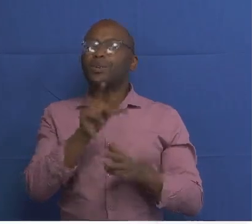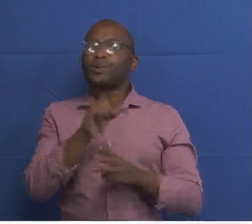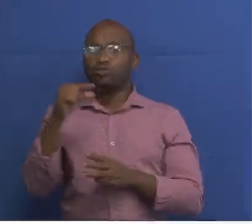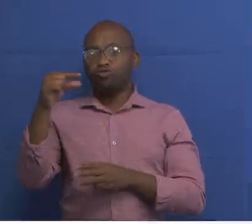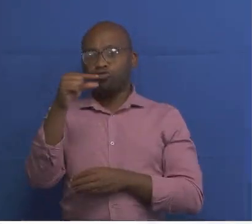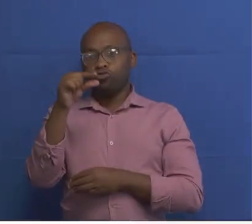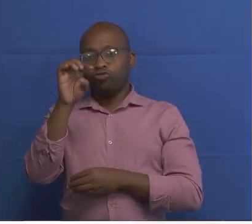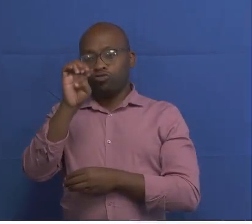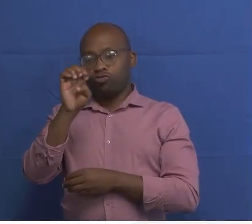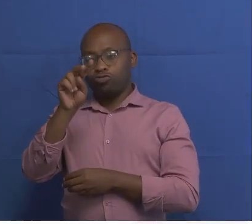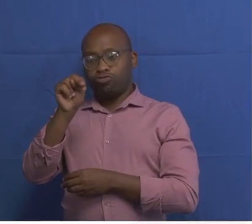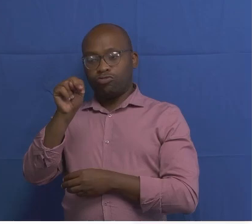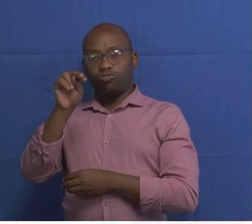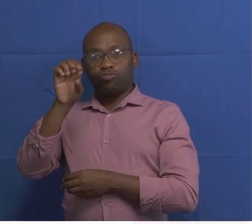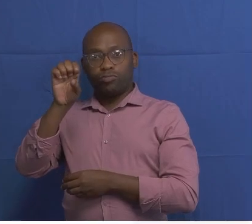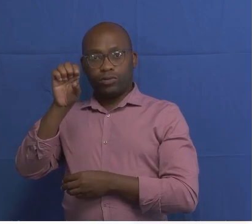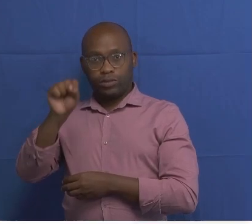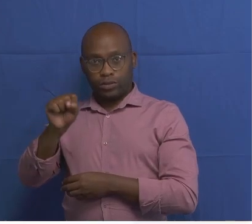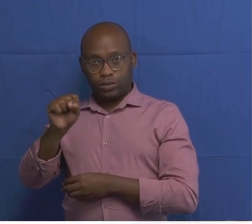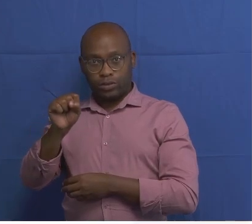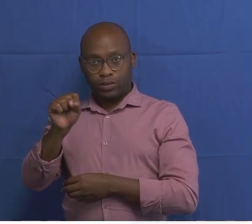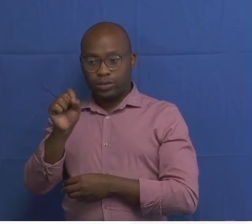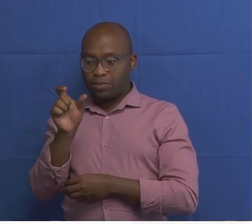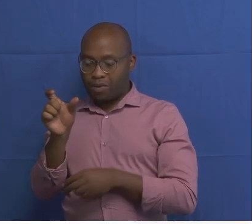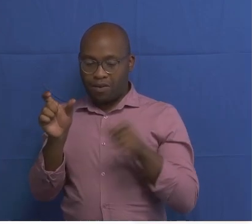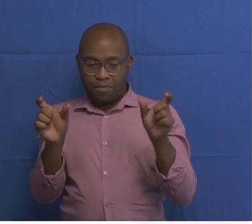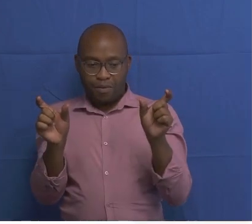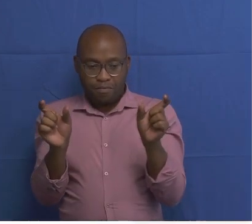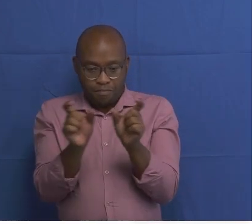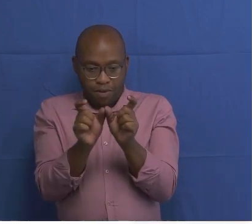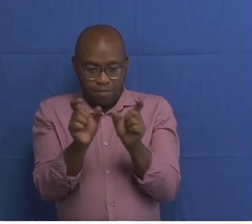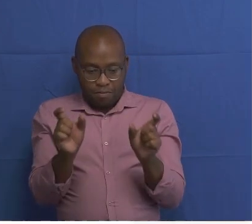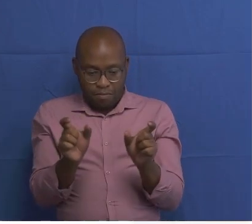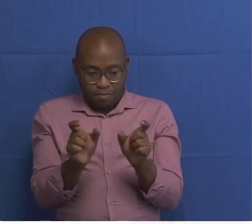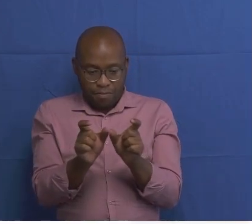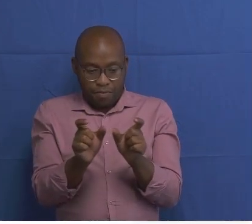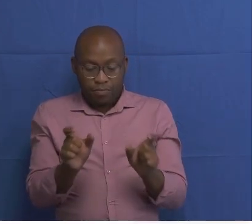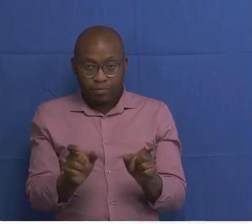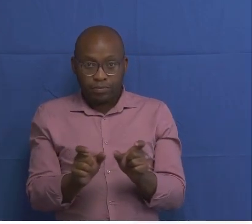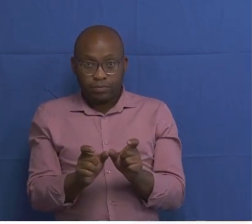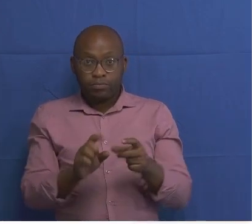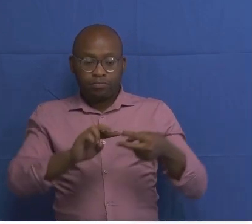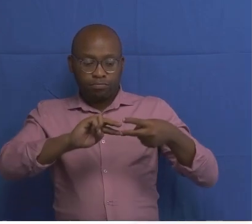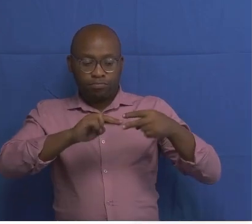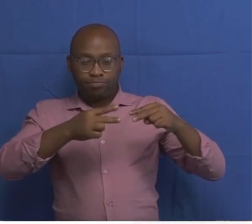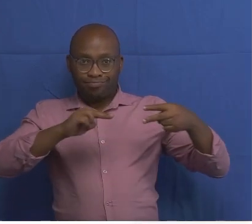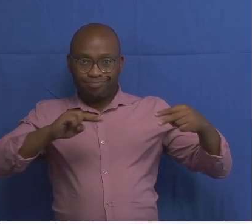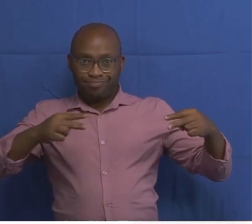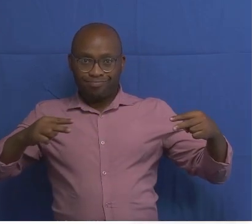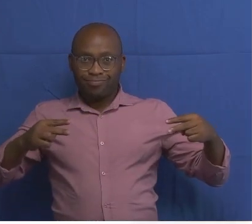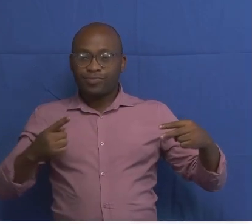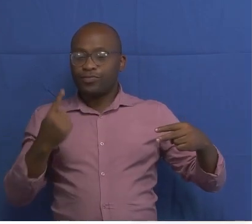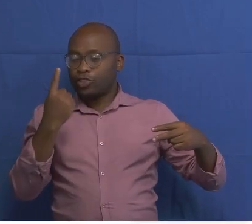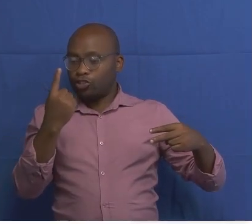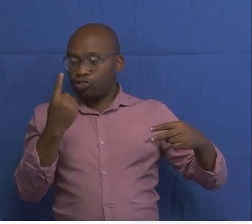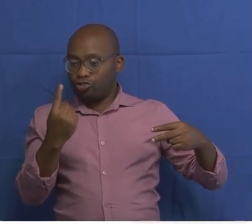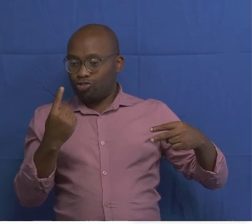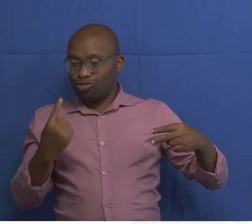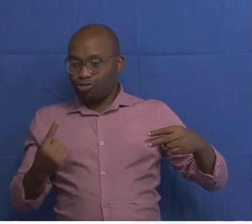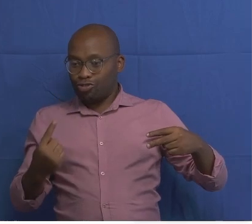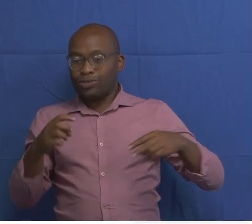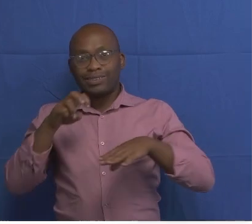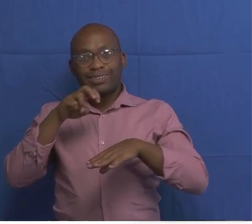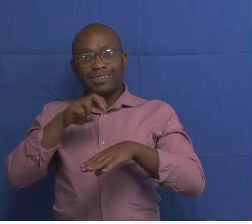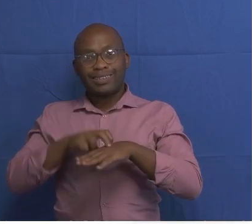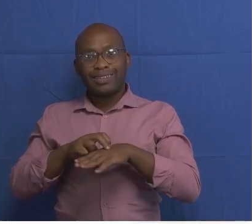importantly, these small portions, each of them codes for a particular characteristic. And in term 1, we also learned that